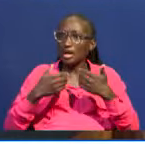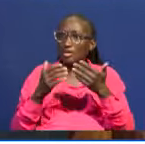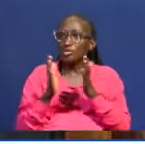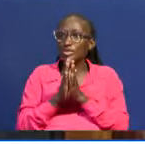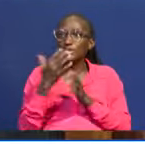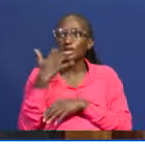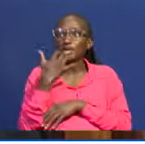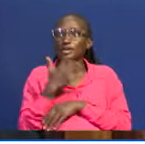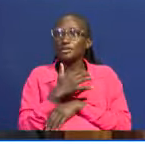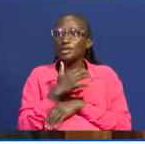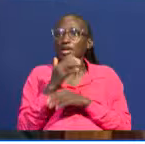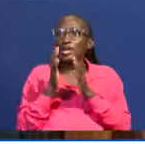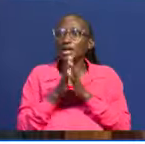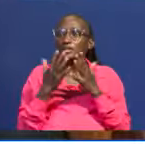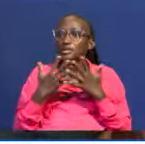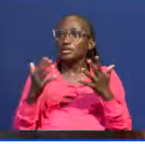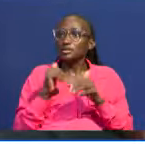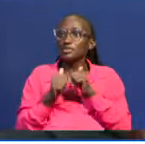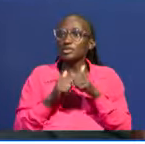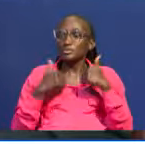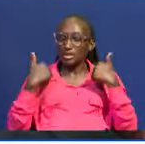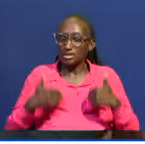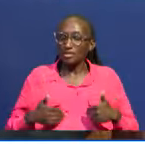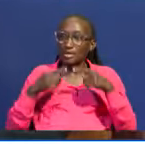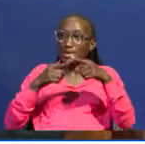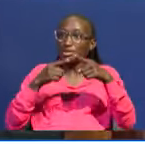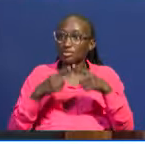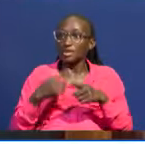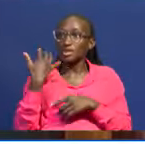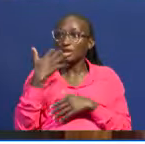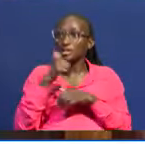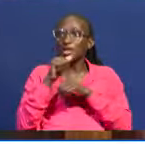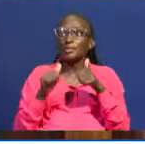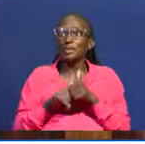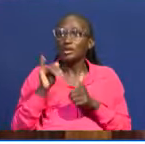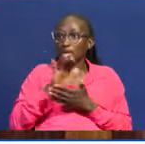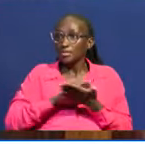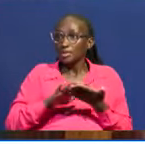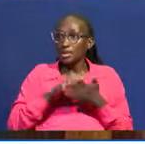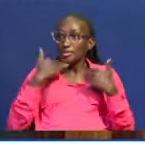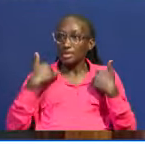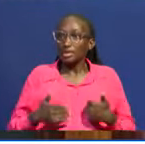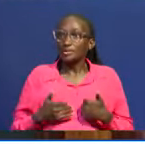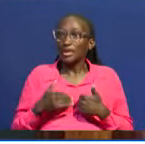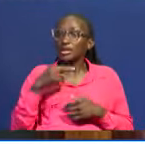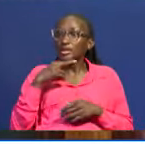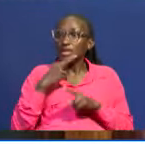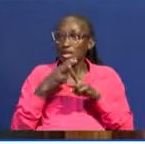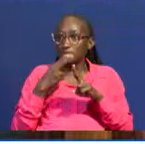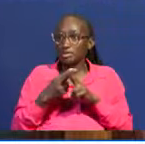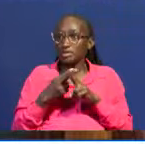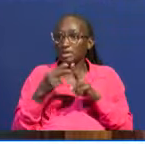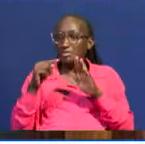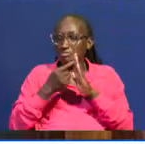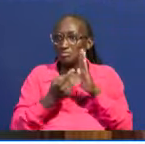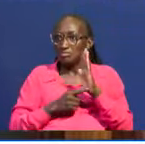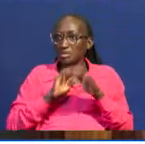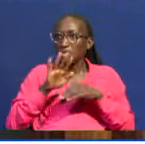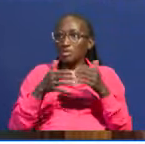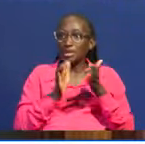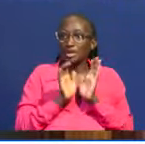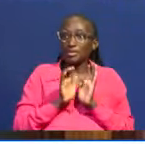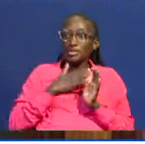Deputy President and the things that I'm alleging against him. And it is on that basis that I listed these companies. I want to